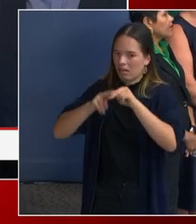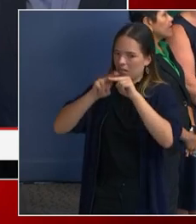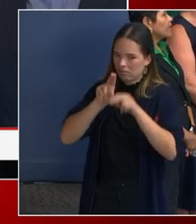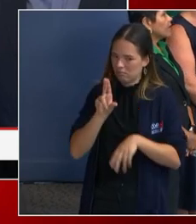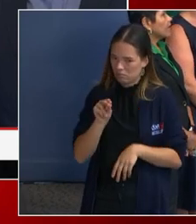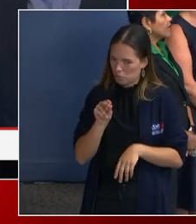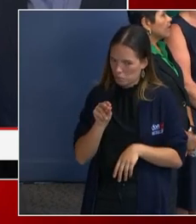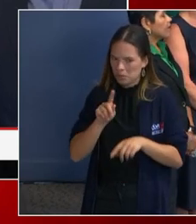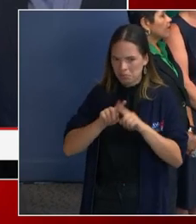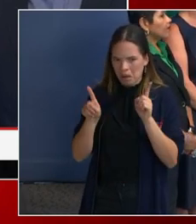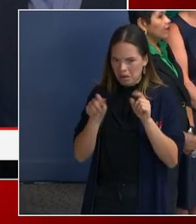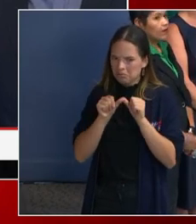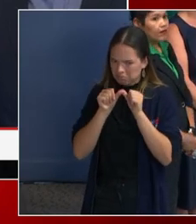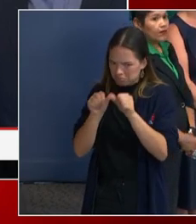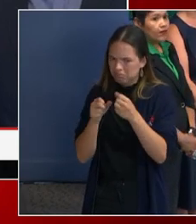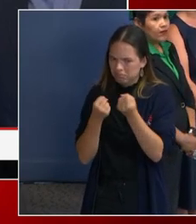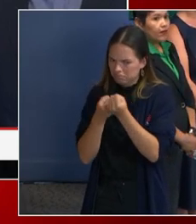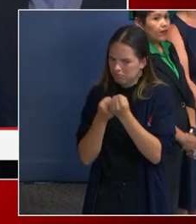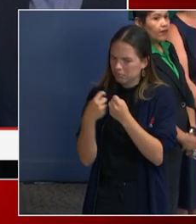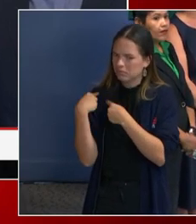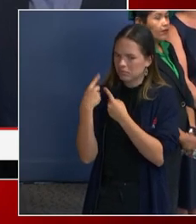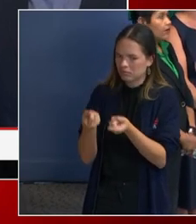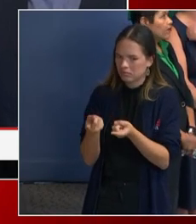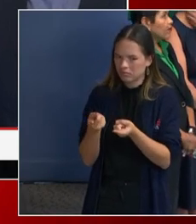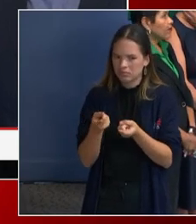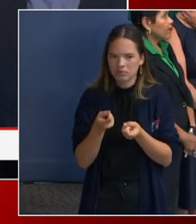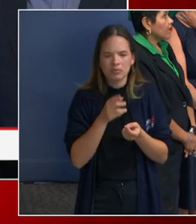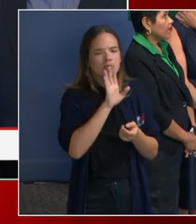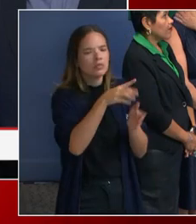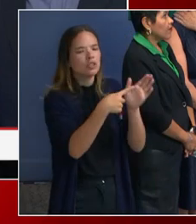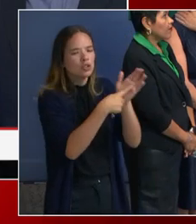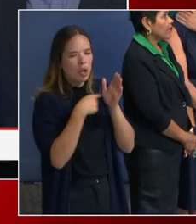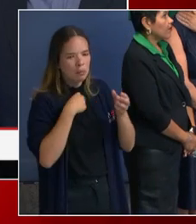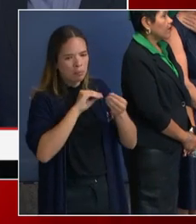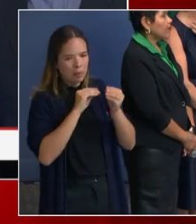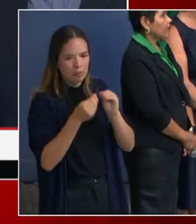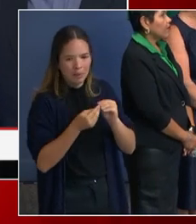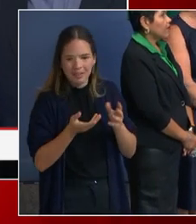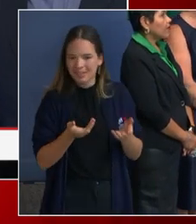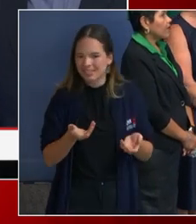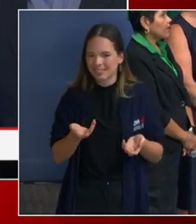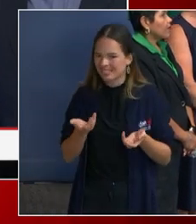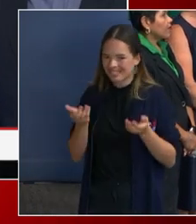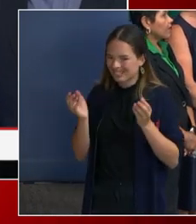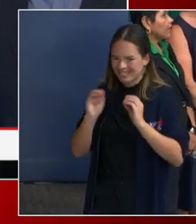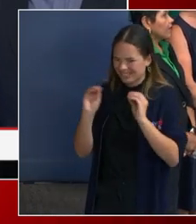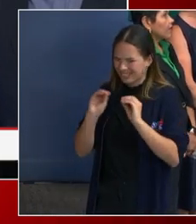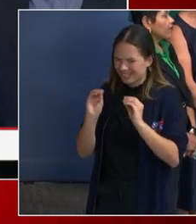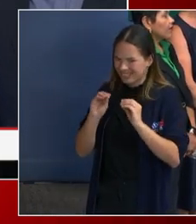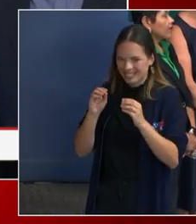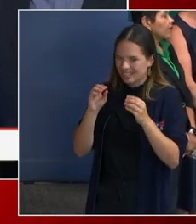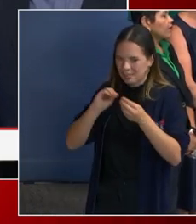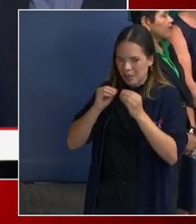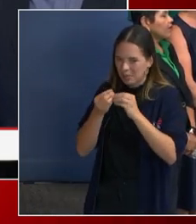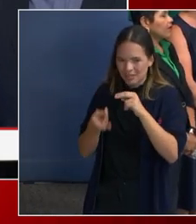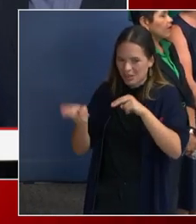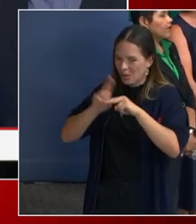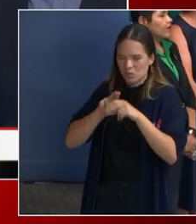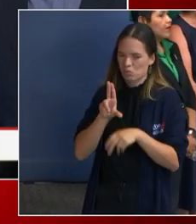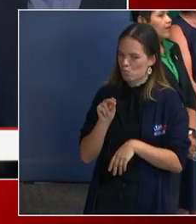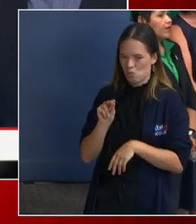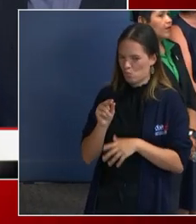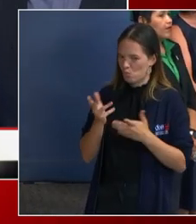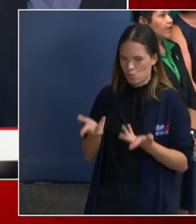of it when necessary. Show us those numbers. And there's no serious number or uptick in numbers that we've had over this summer than we had over last summer, or,